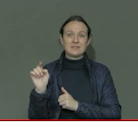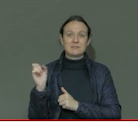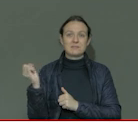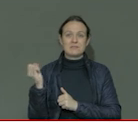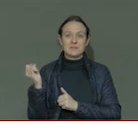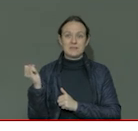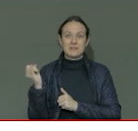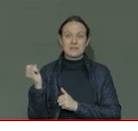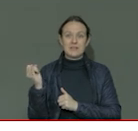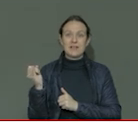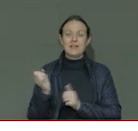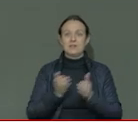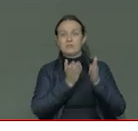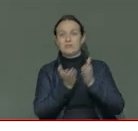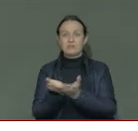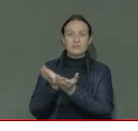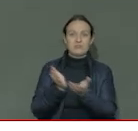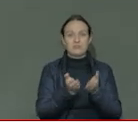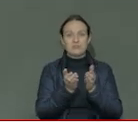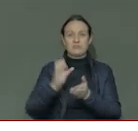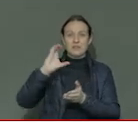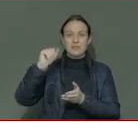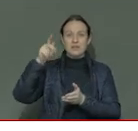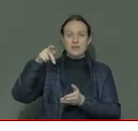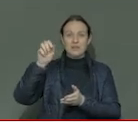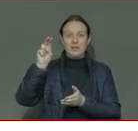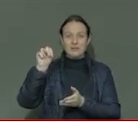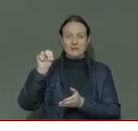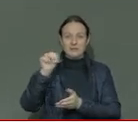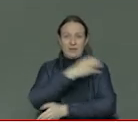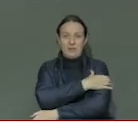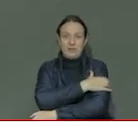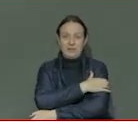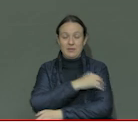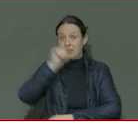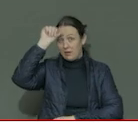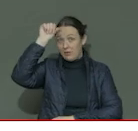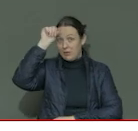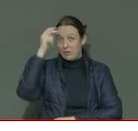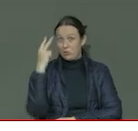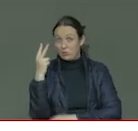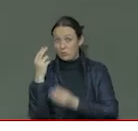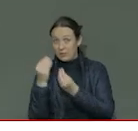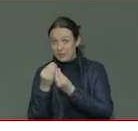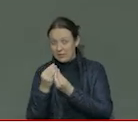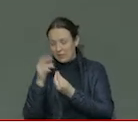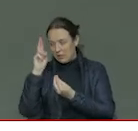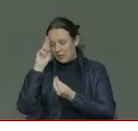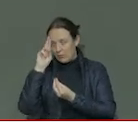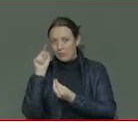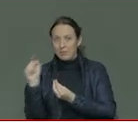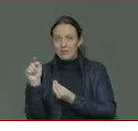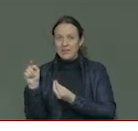the cricket team. Now, in India, there's only two things that matter: cricket and Bollywood movies.